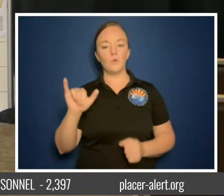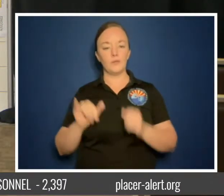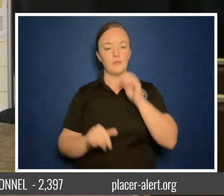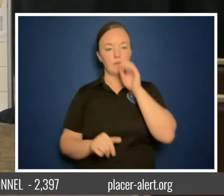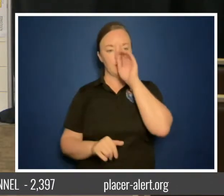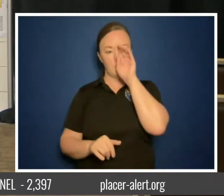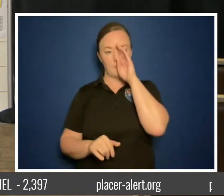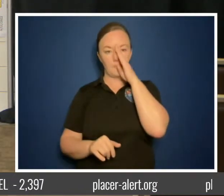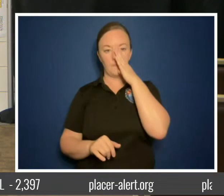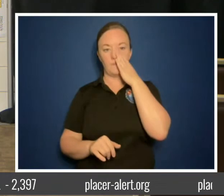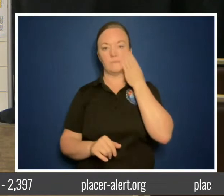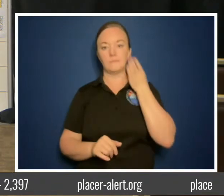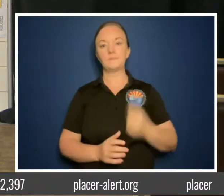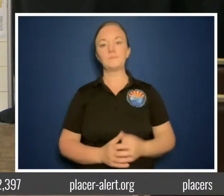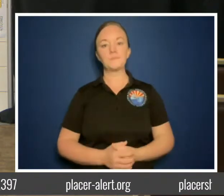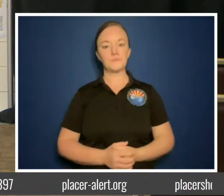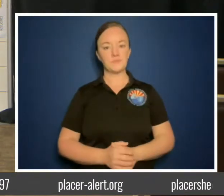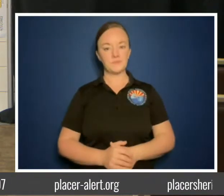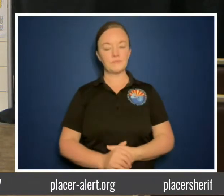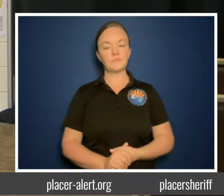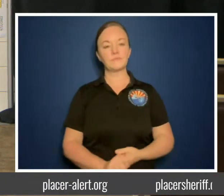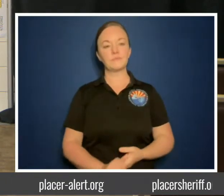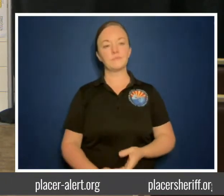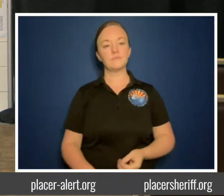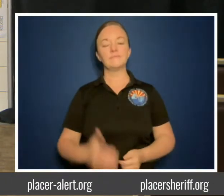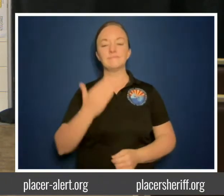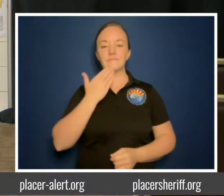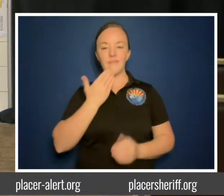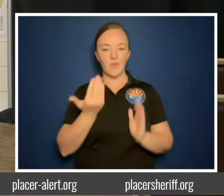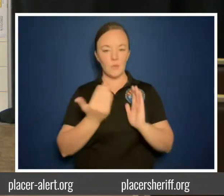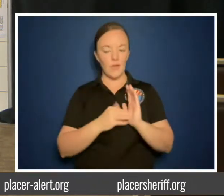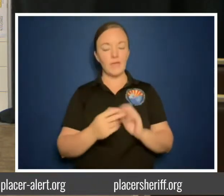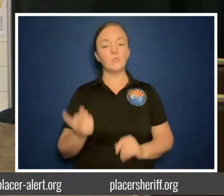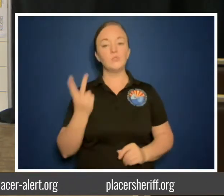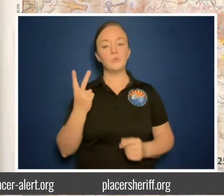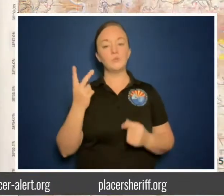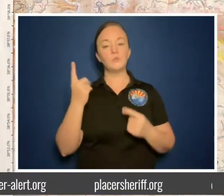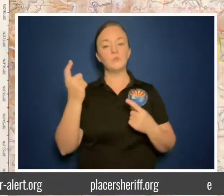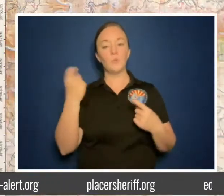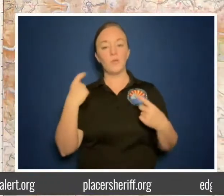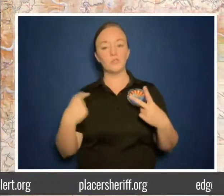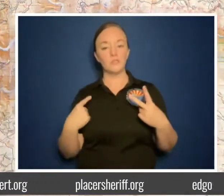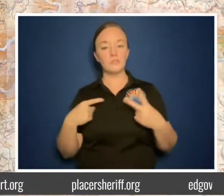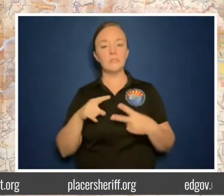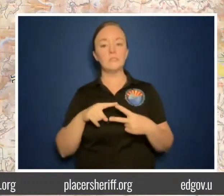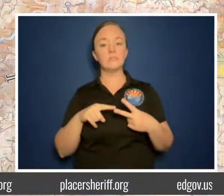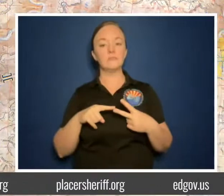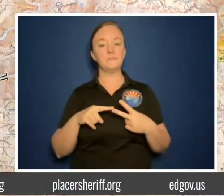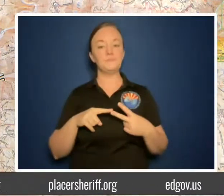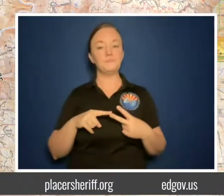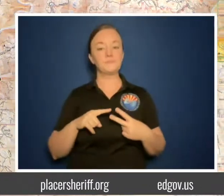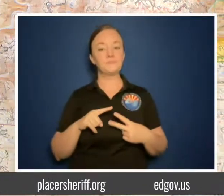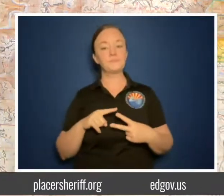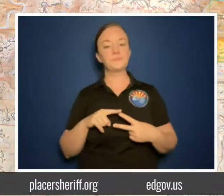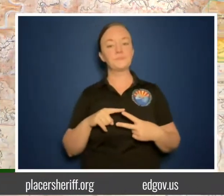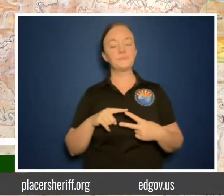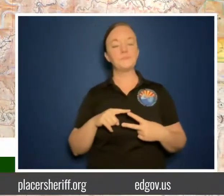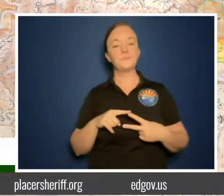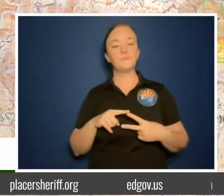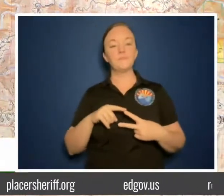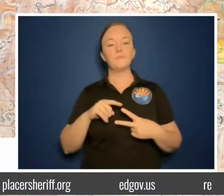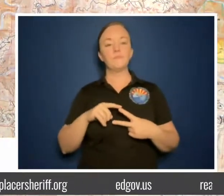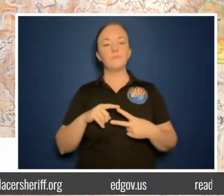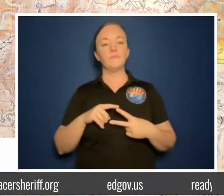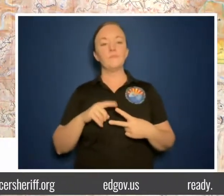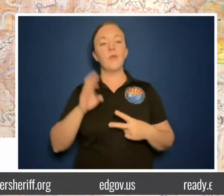Thank you again. 2 questions. So the first one is, will they be escorting any people